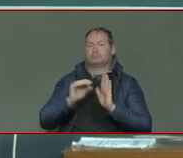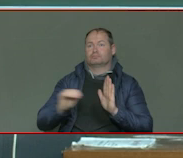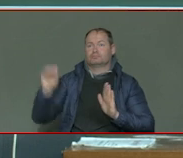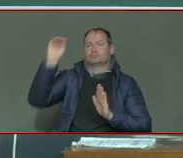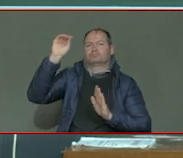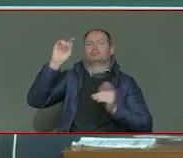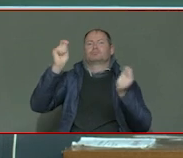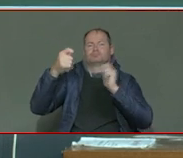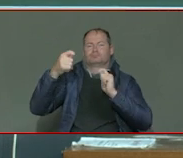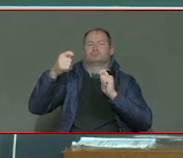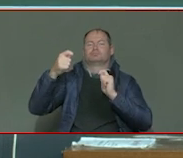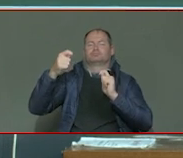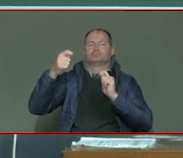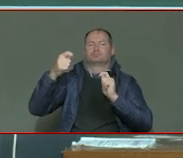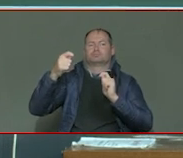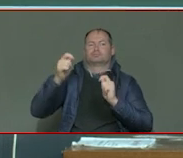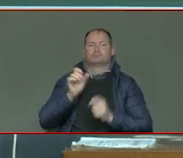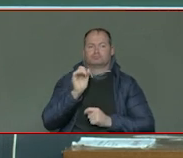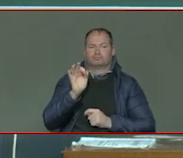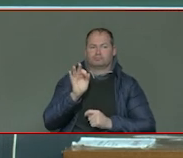exponent. If it is positive